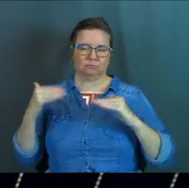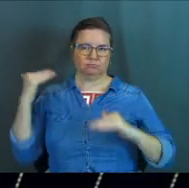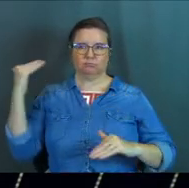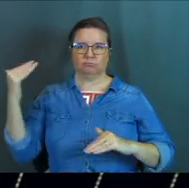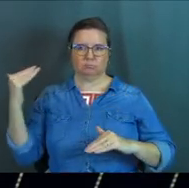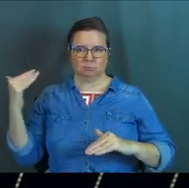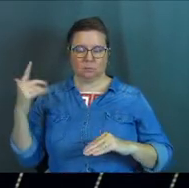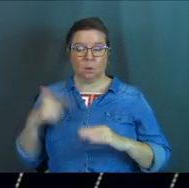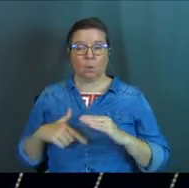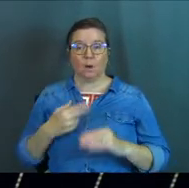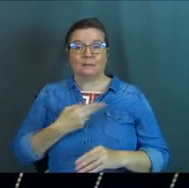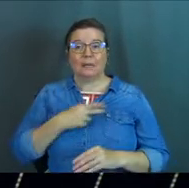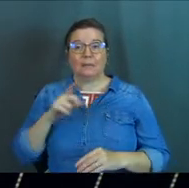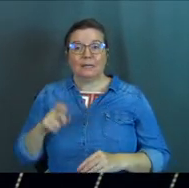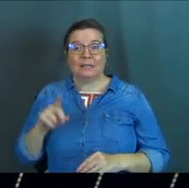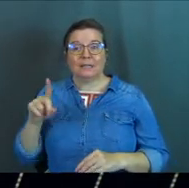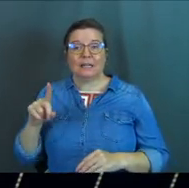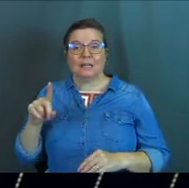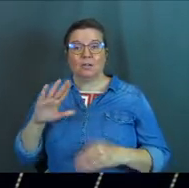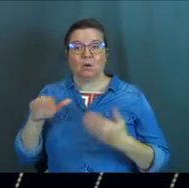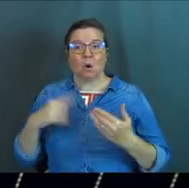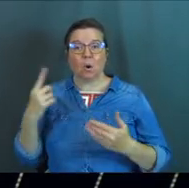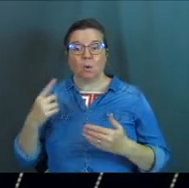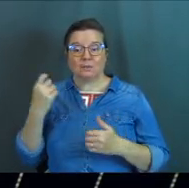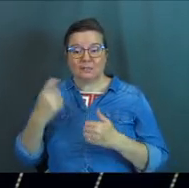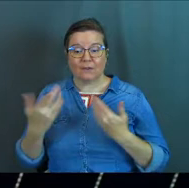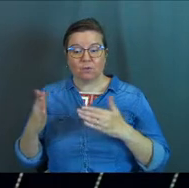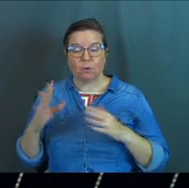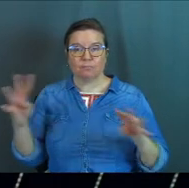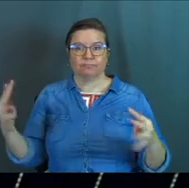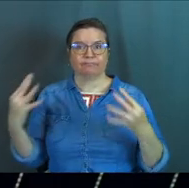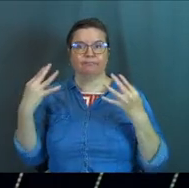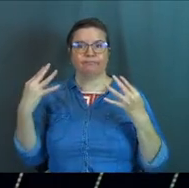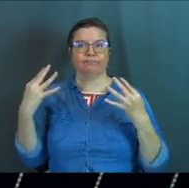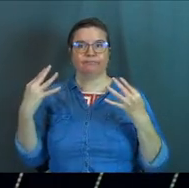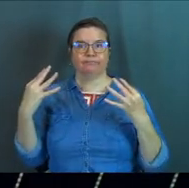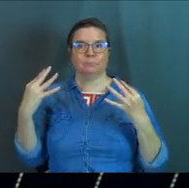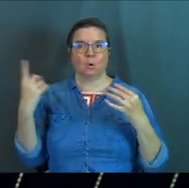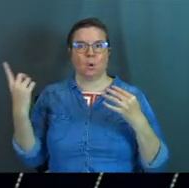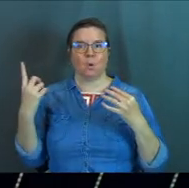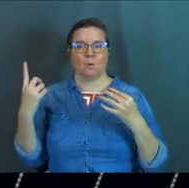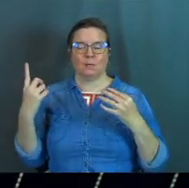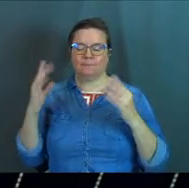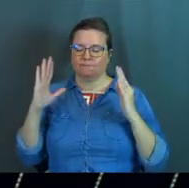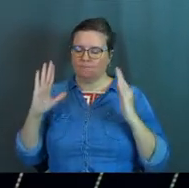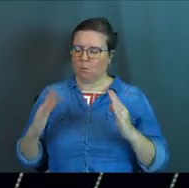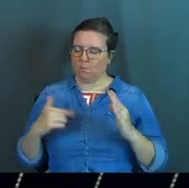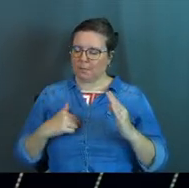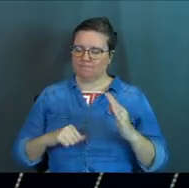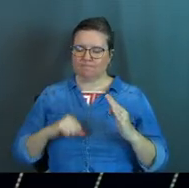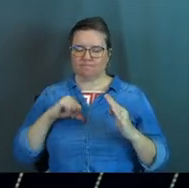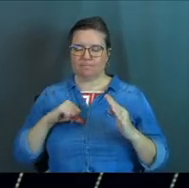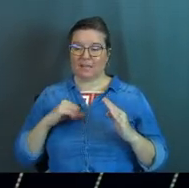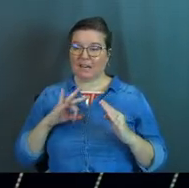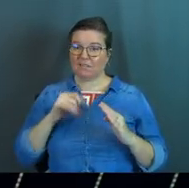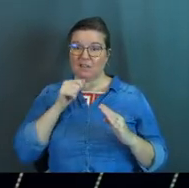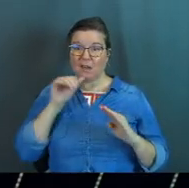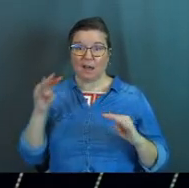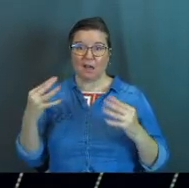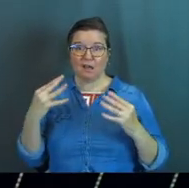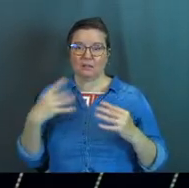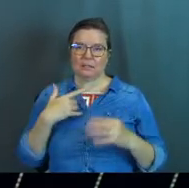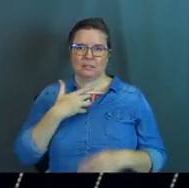out of control. What does Haman need? He needs always in every room to be higher than everybody else in the room, and if he's not higher, he's mad about